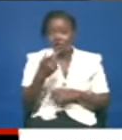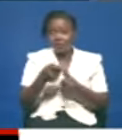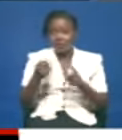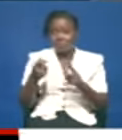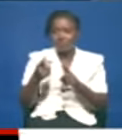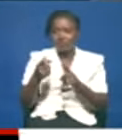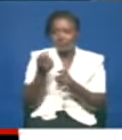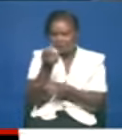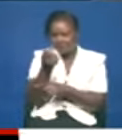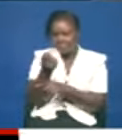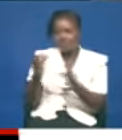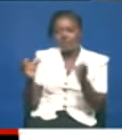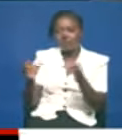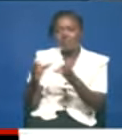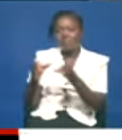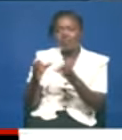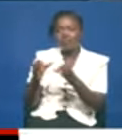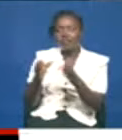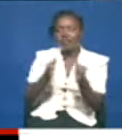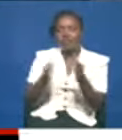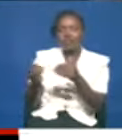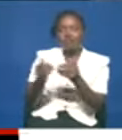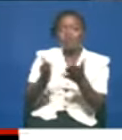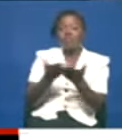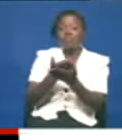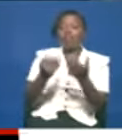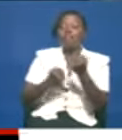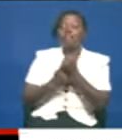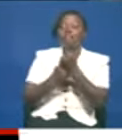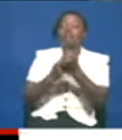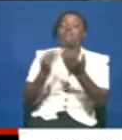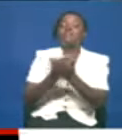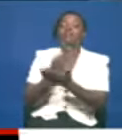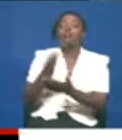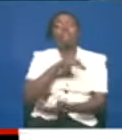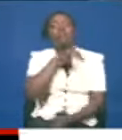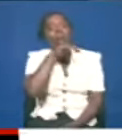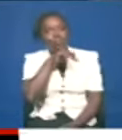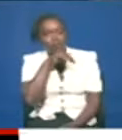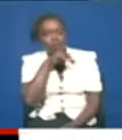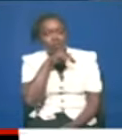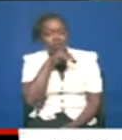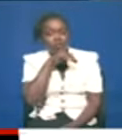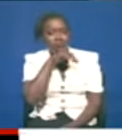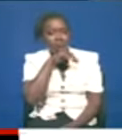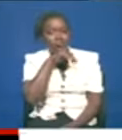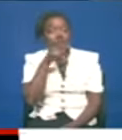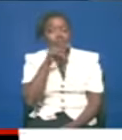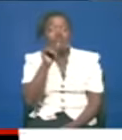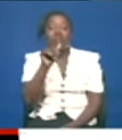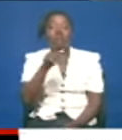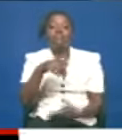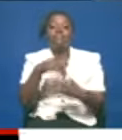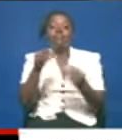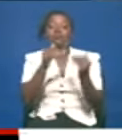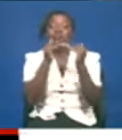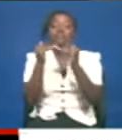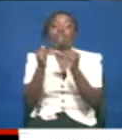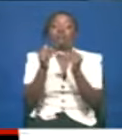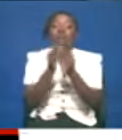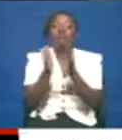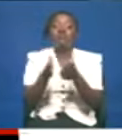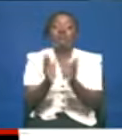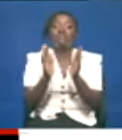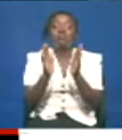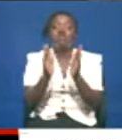uchache, your opportunity is to support someone like Raila Amolo Odinga. So ende alete usawa afungue njia.